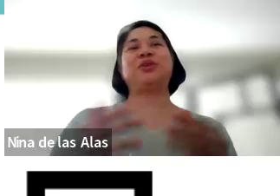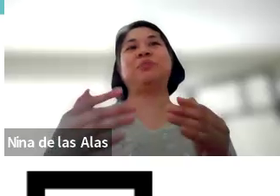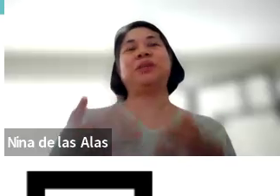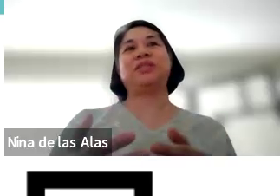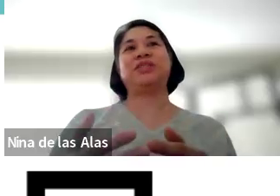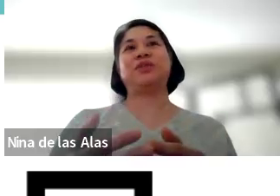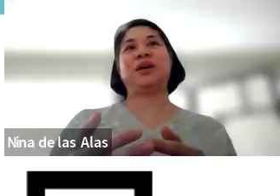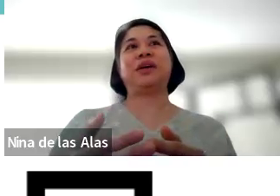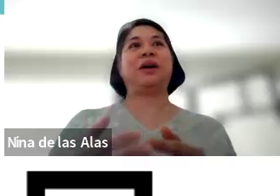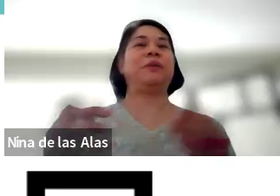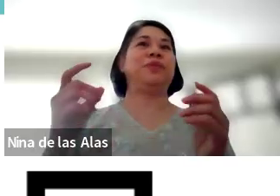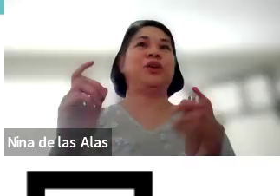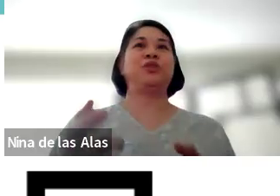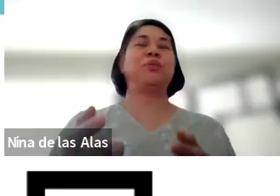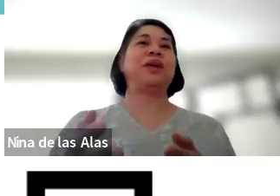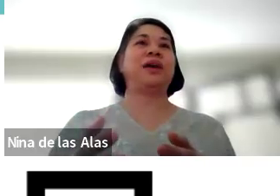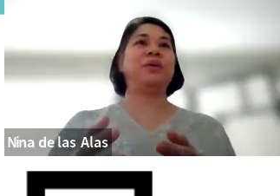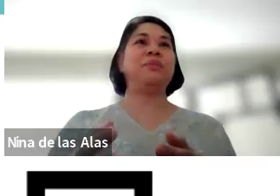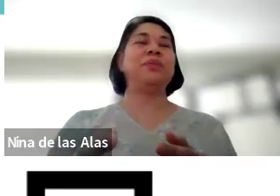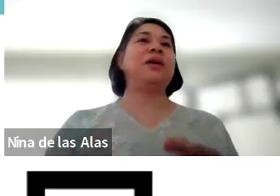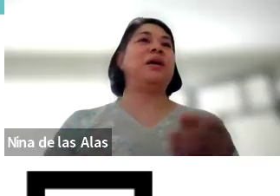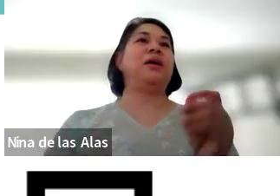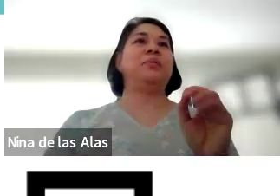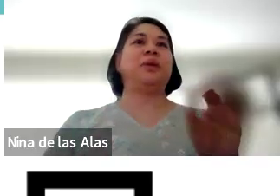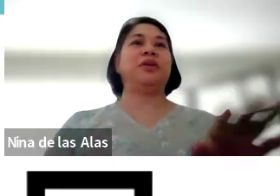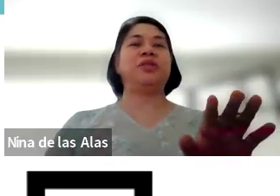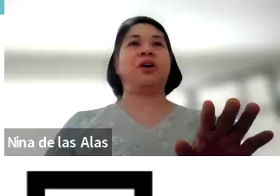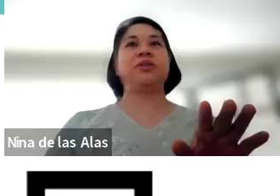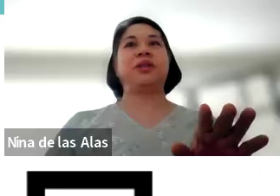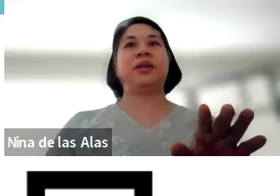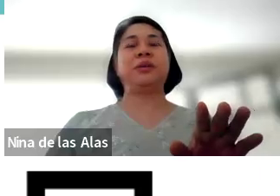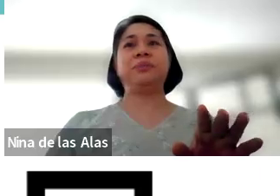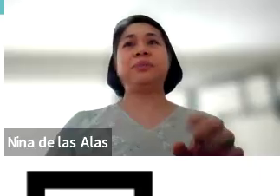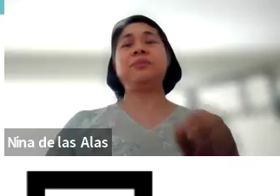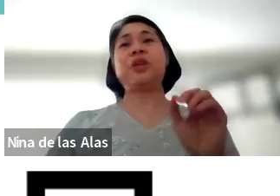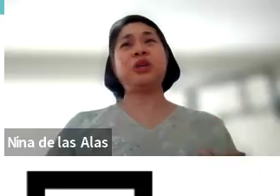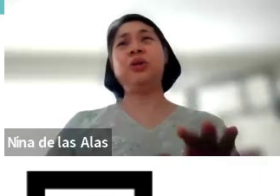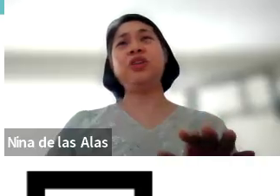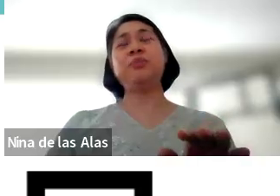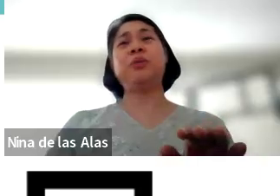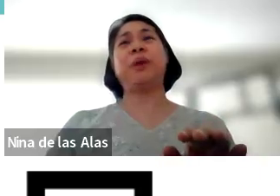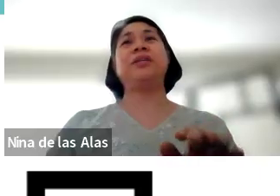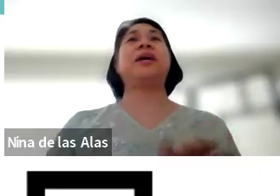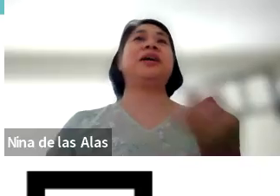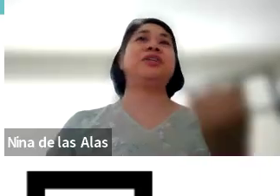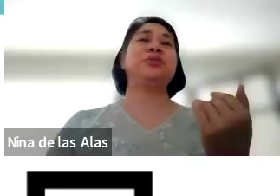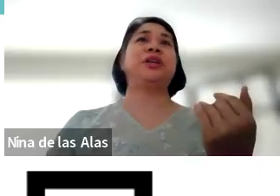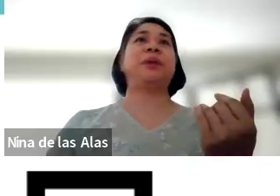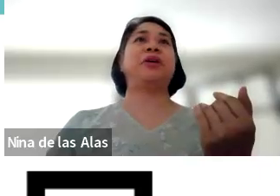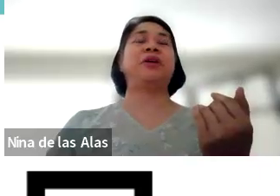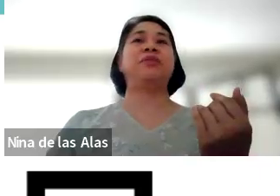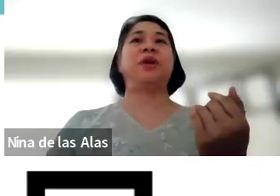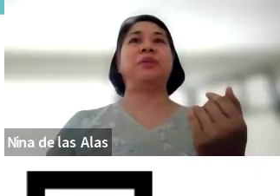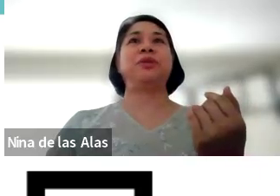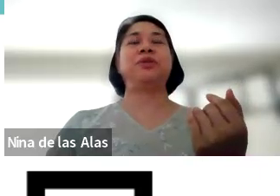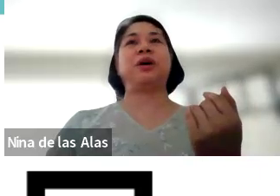moment to complete the survey. You can do it right now. And here's also the link. You'll also be reminded as you step